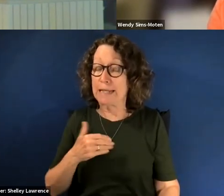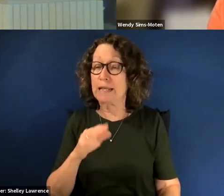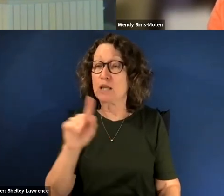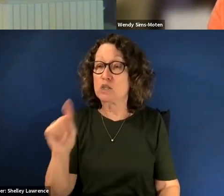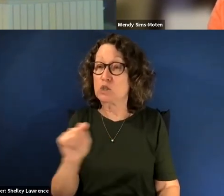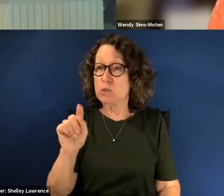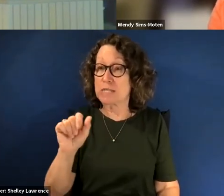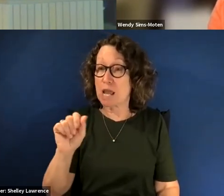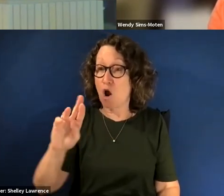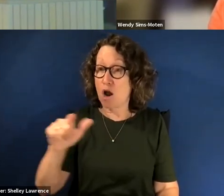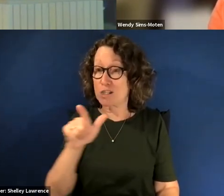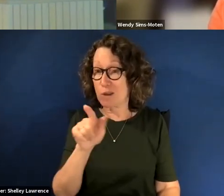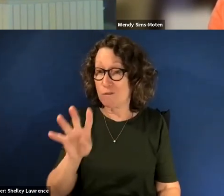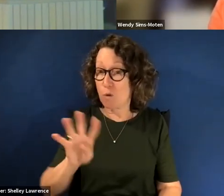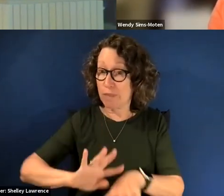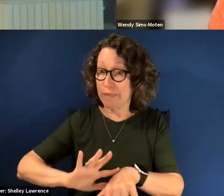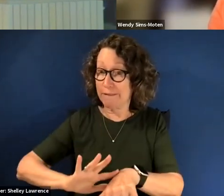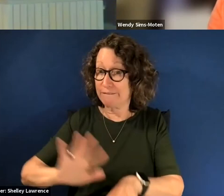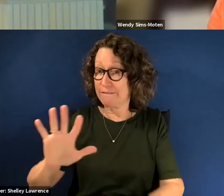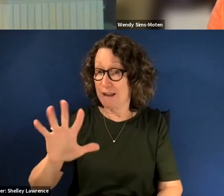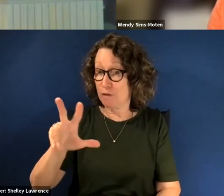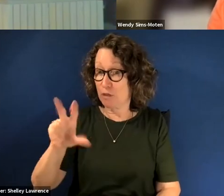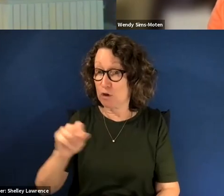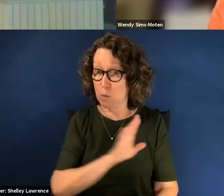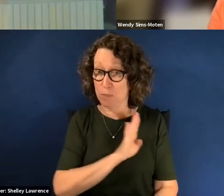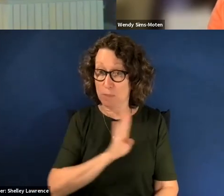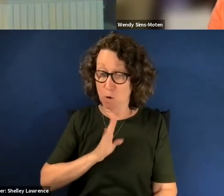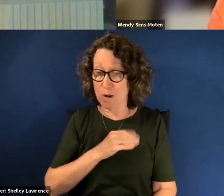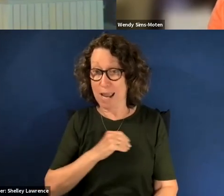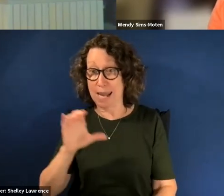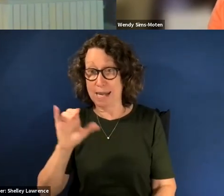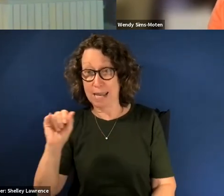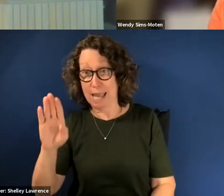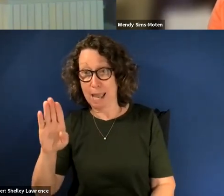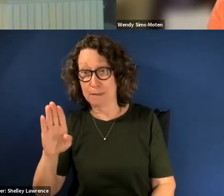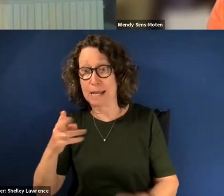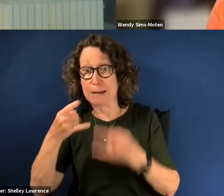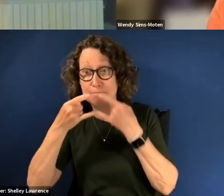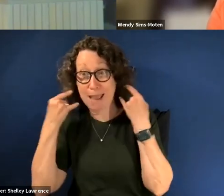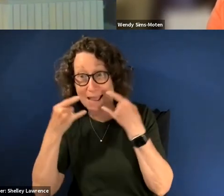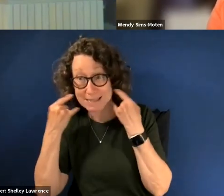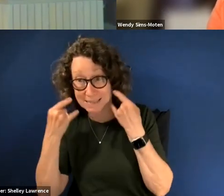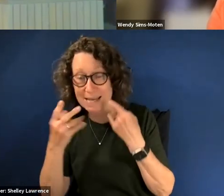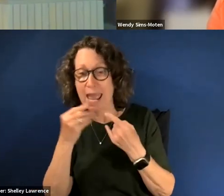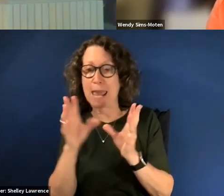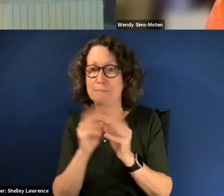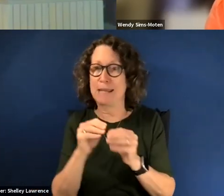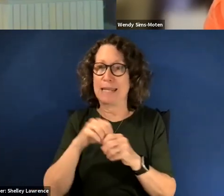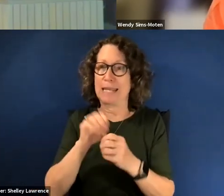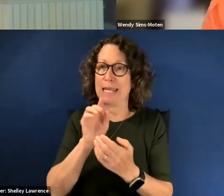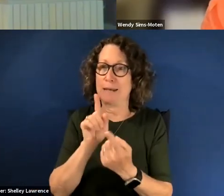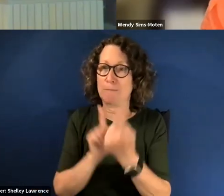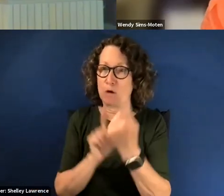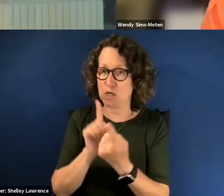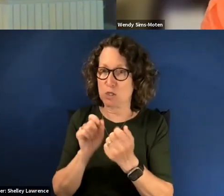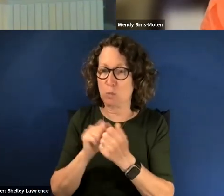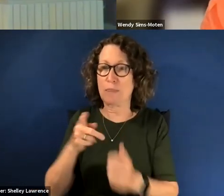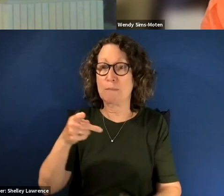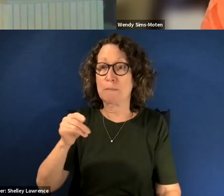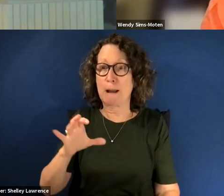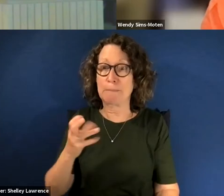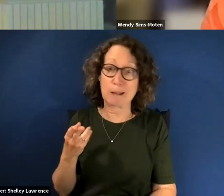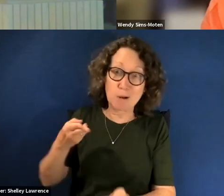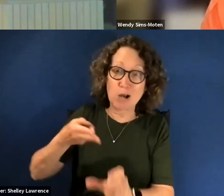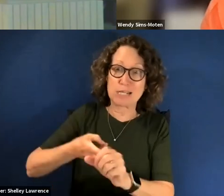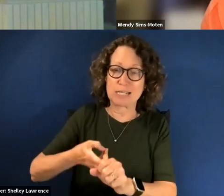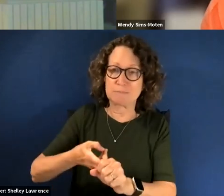August 24th at 5:30 p.m. with the board and cabinet masked and meeting in person with the public